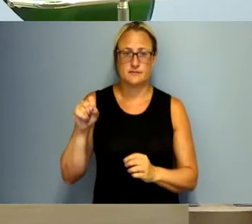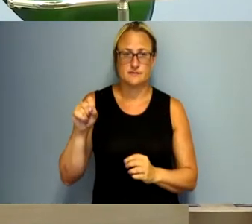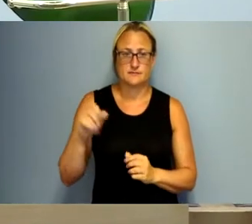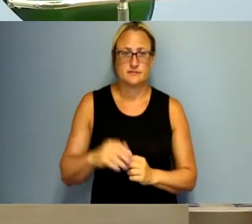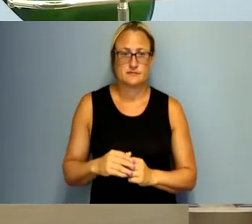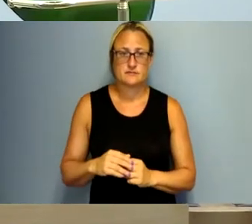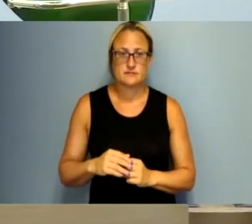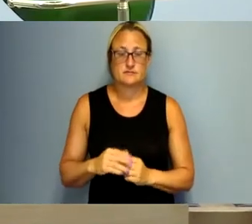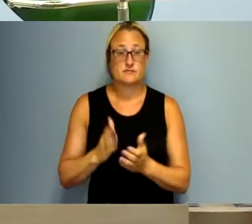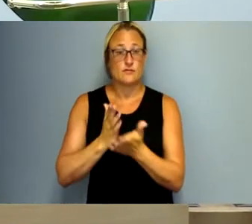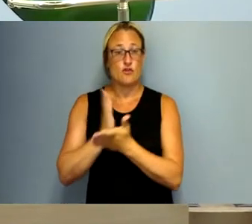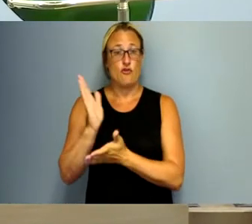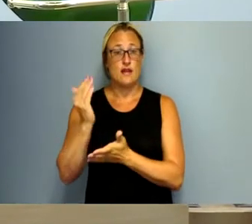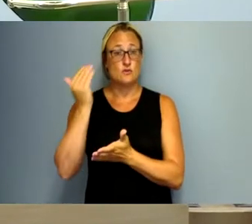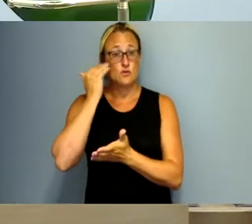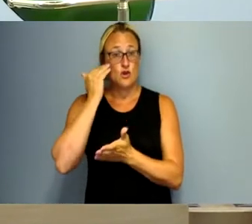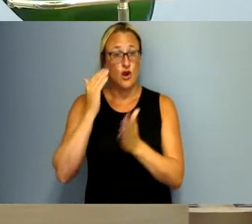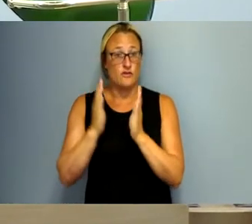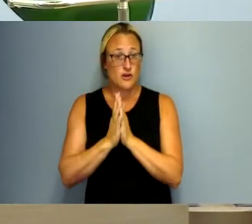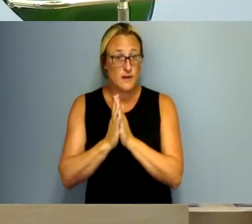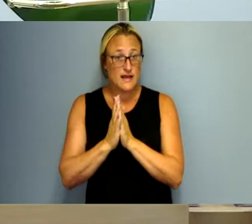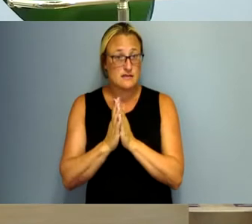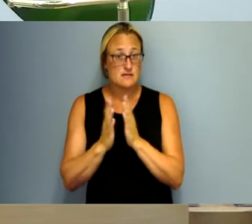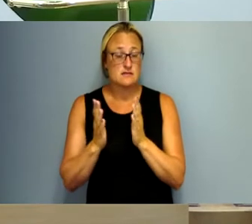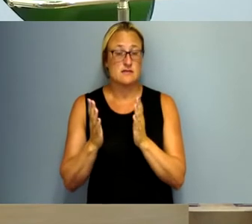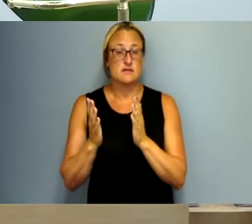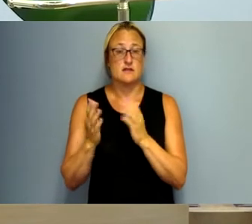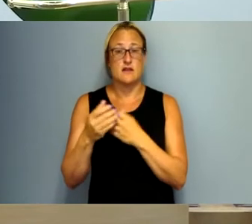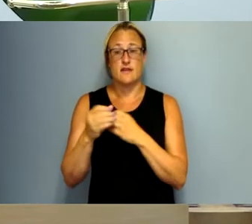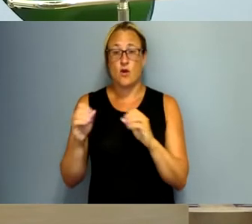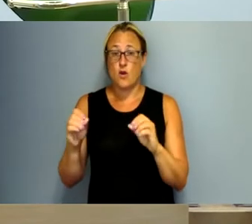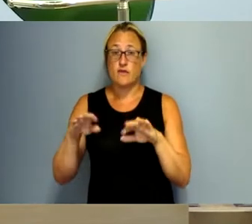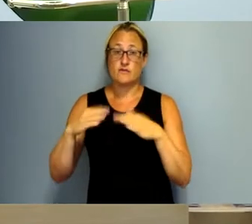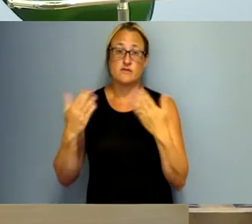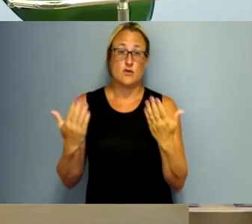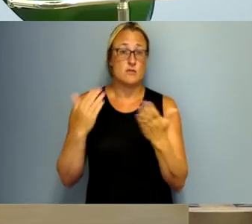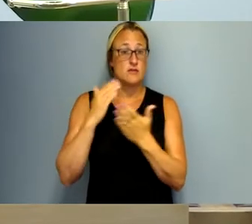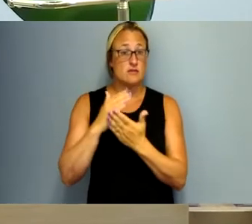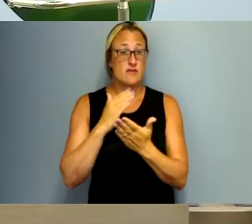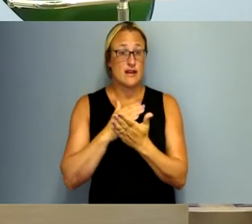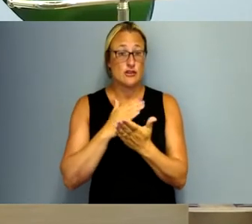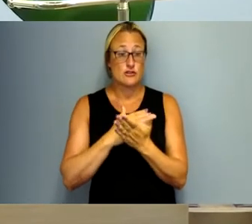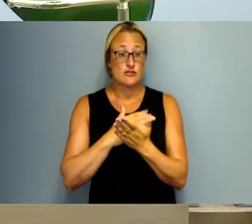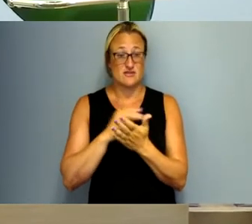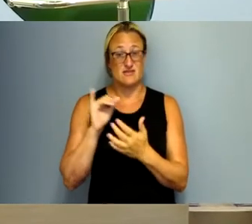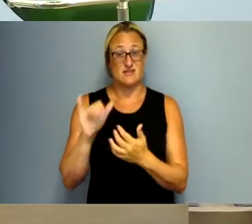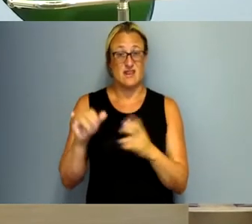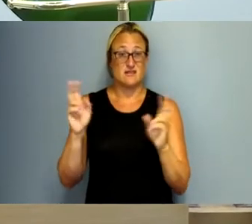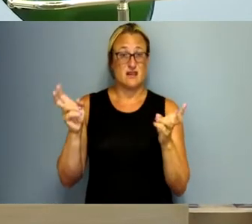The right to know requests and the Office of Open Records.